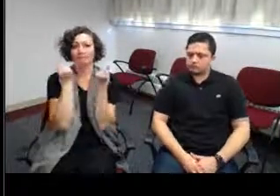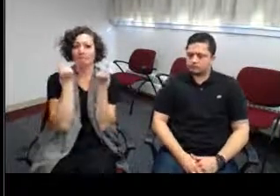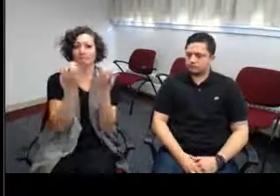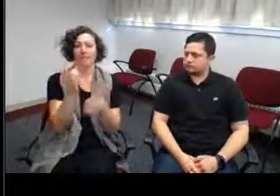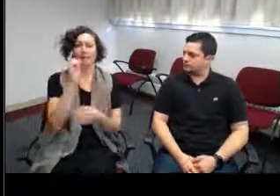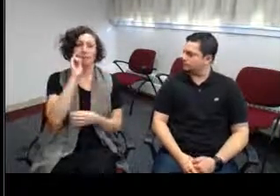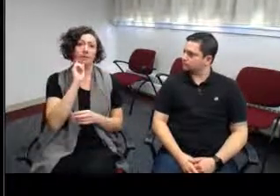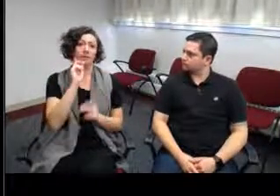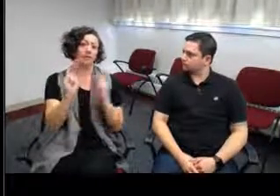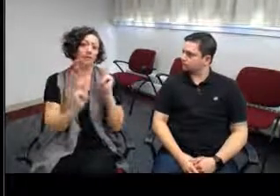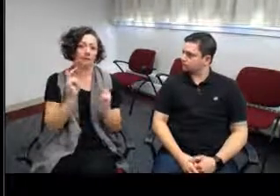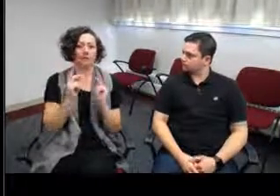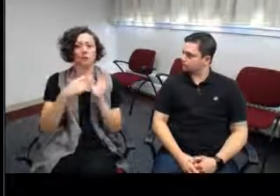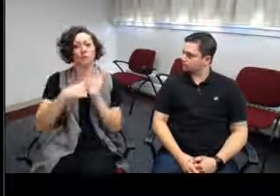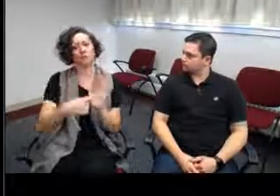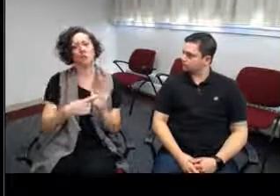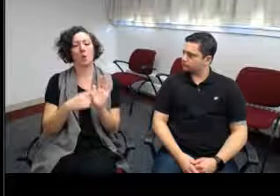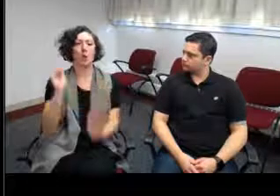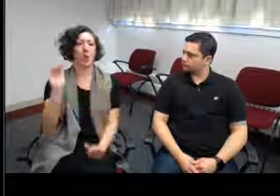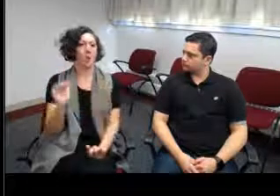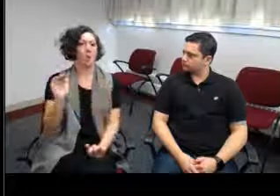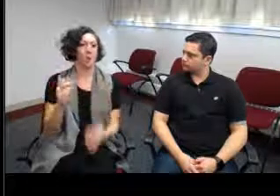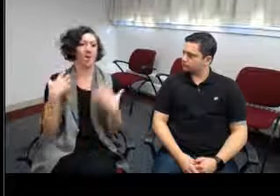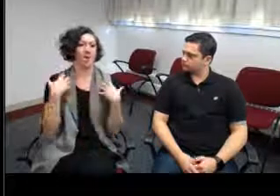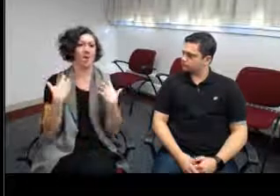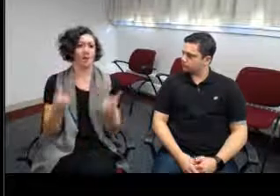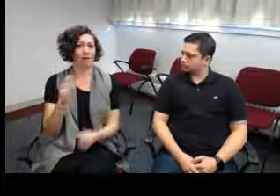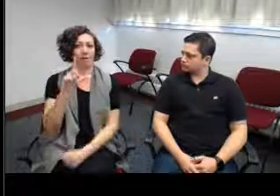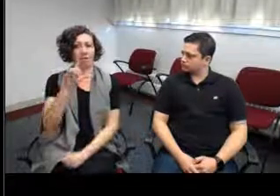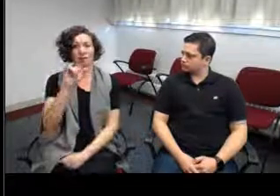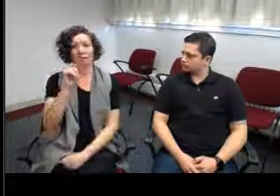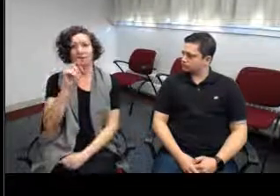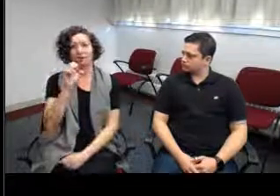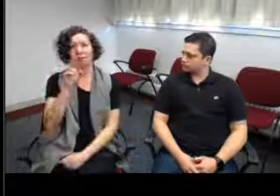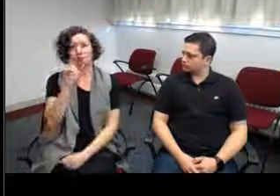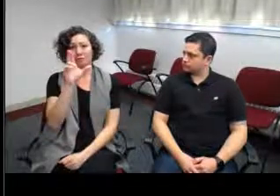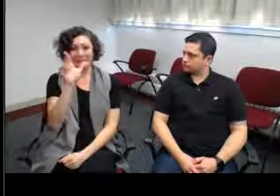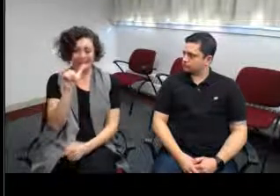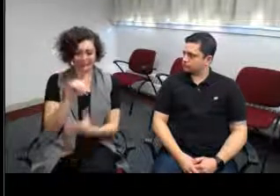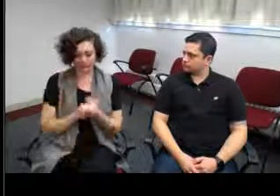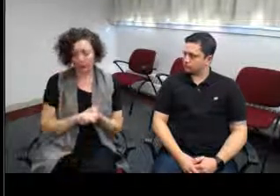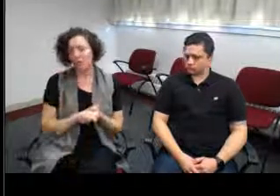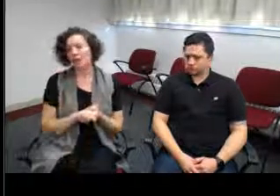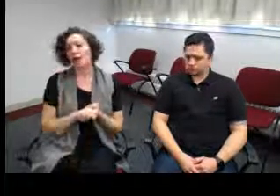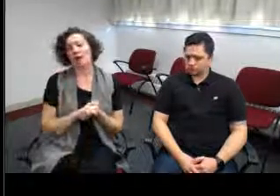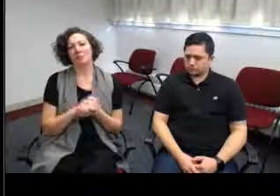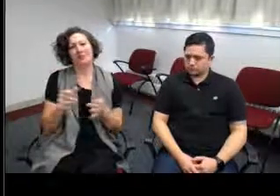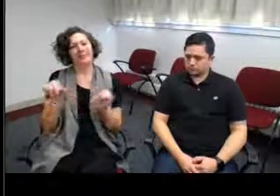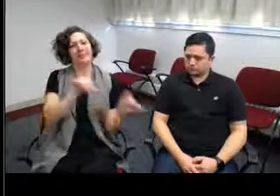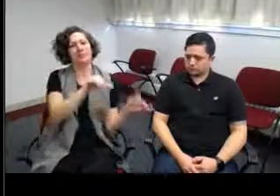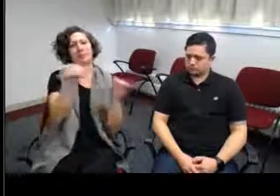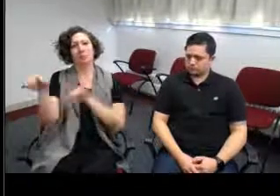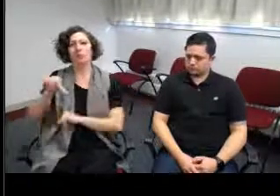Another point to consider is that many deaf people show very low health literacy,